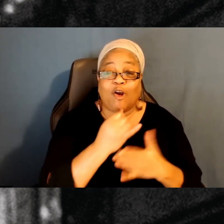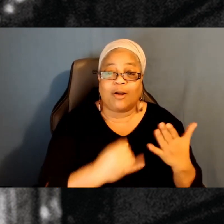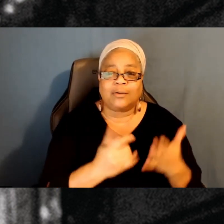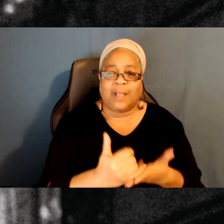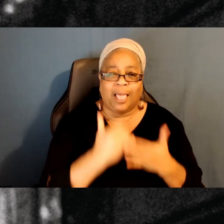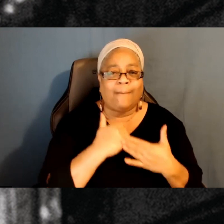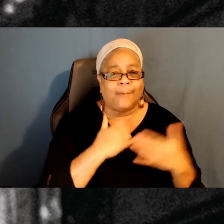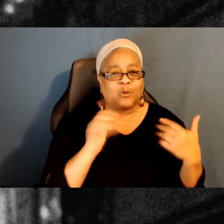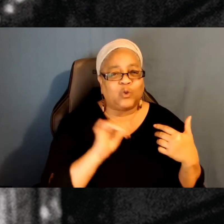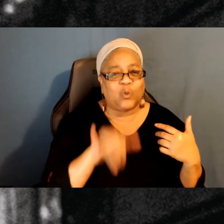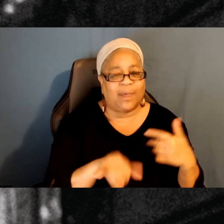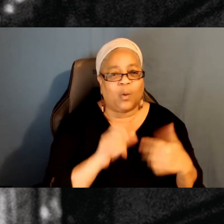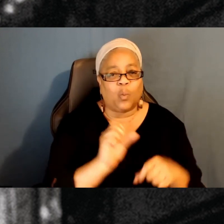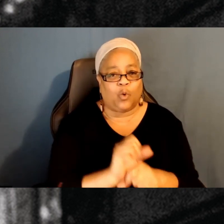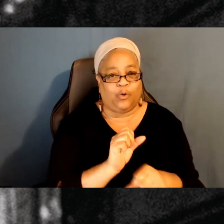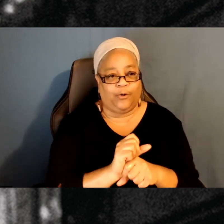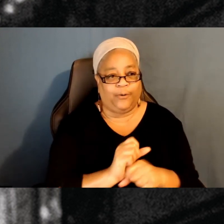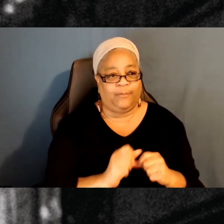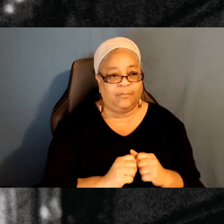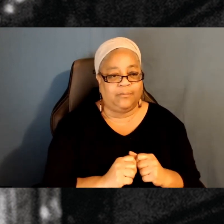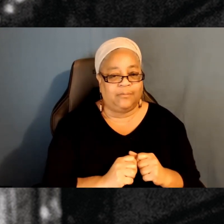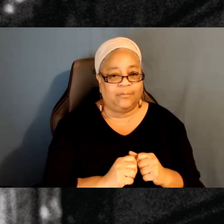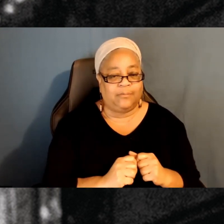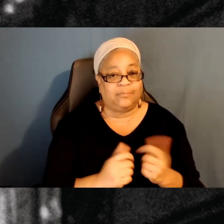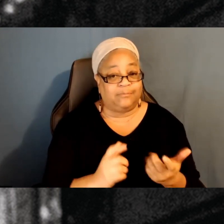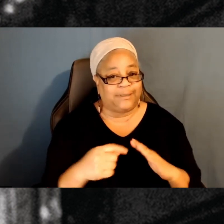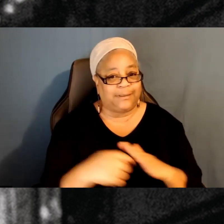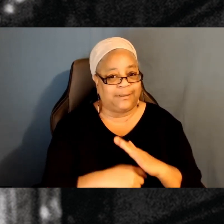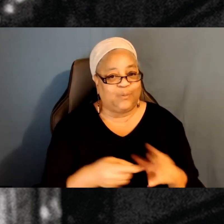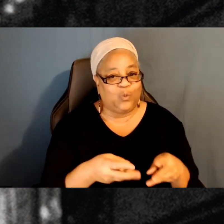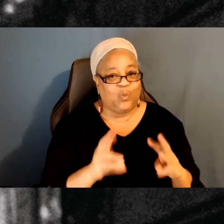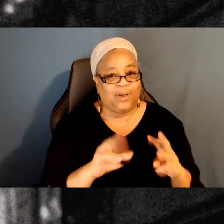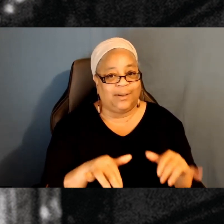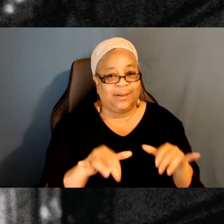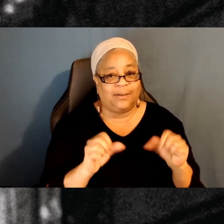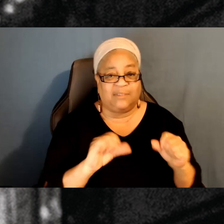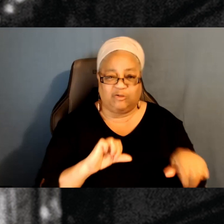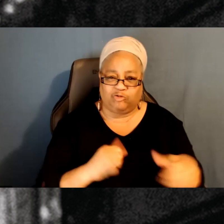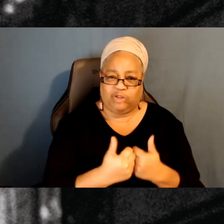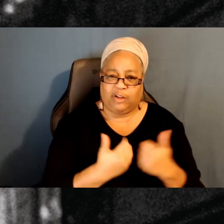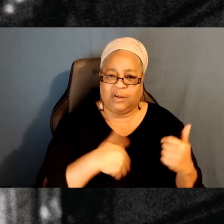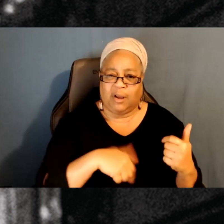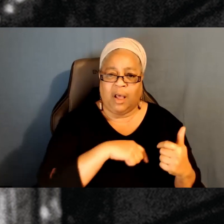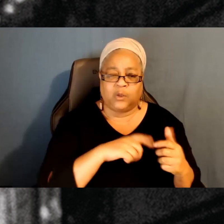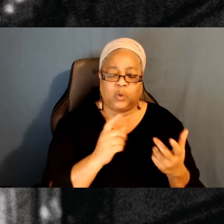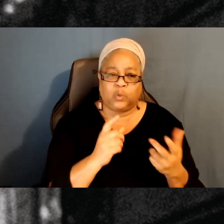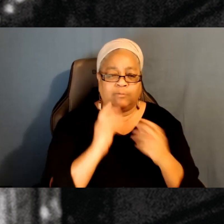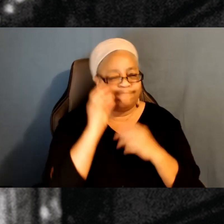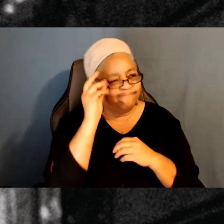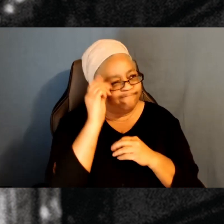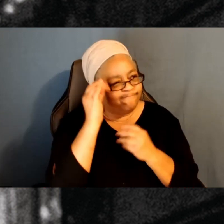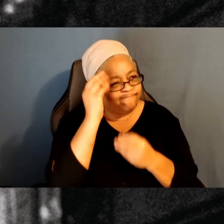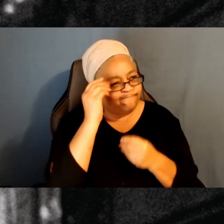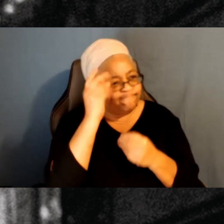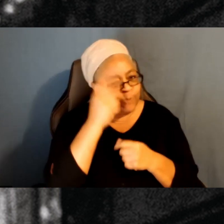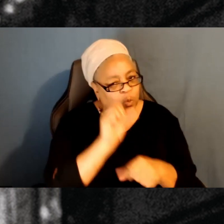do that work in profound ways. And they are challenging us to sit with that work and to think